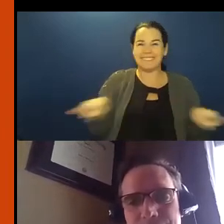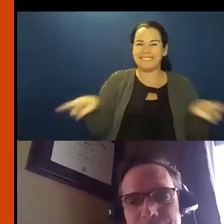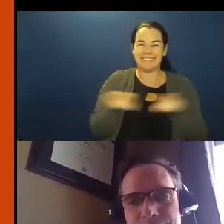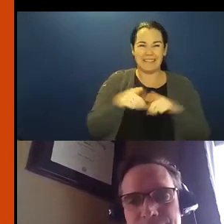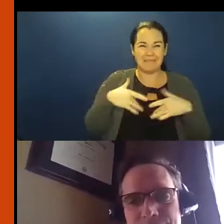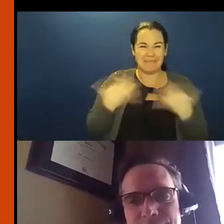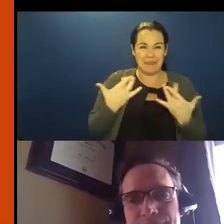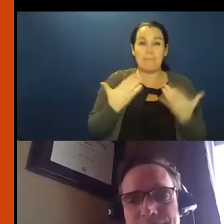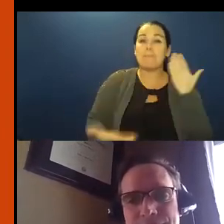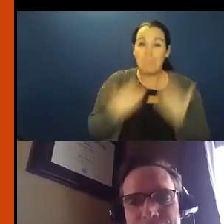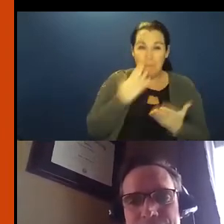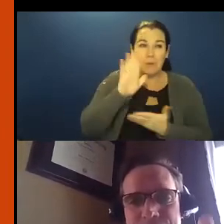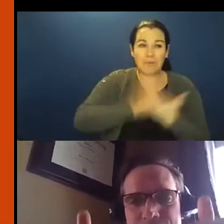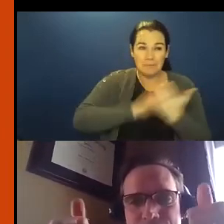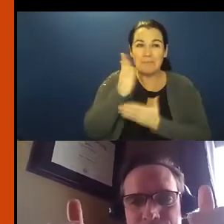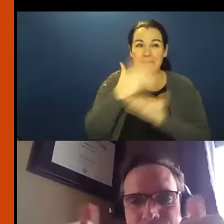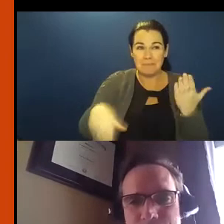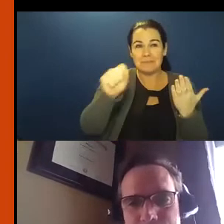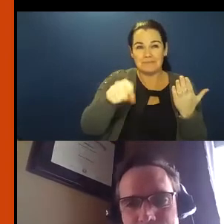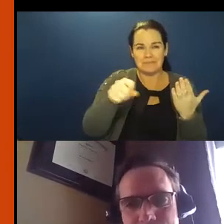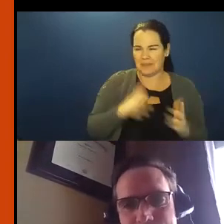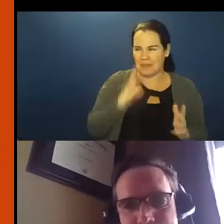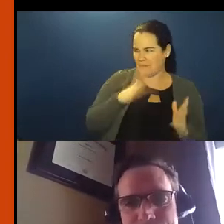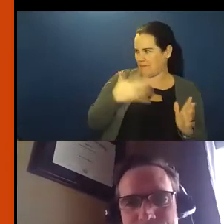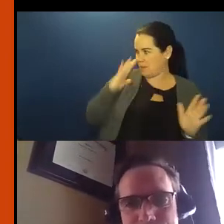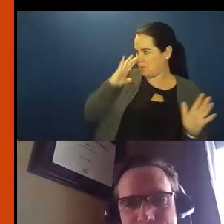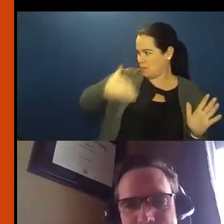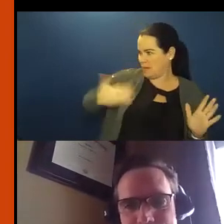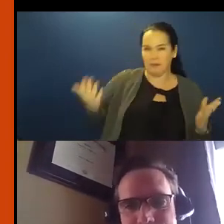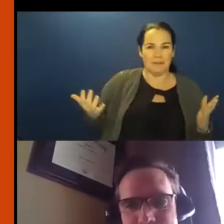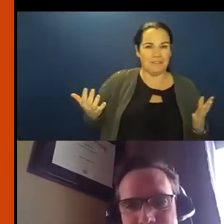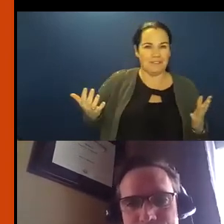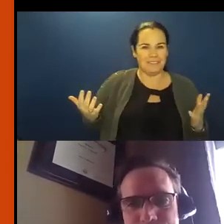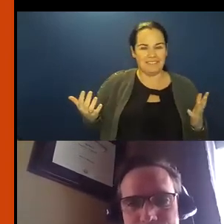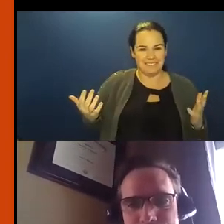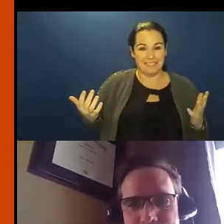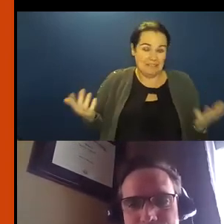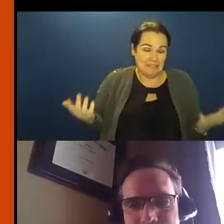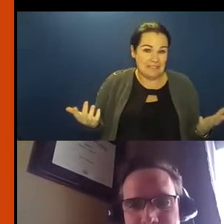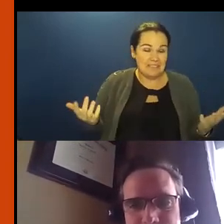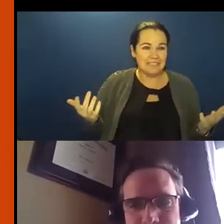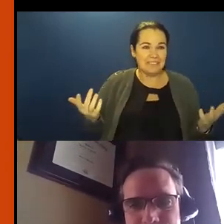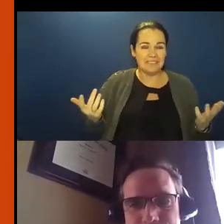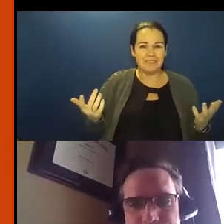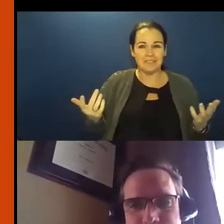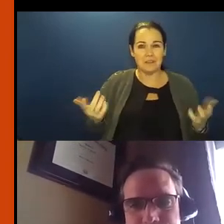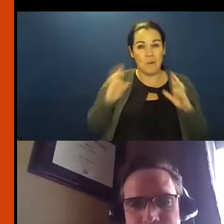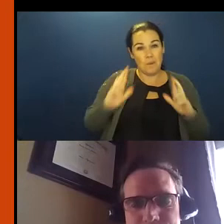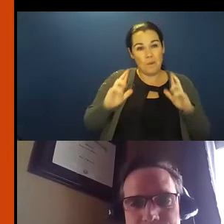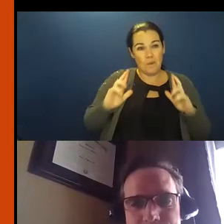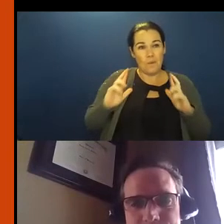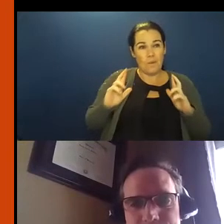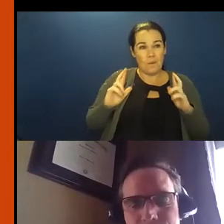an in-person element, although that will be really strange because, you know, hopefully we'll have plenty